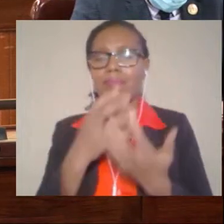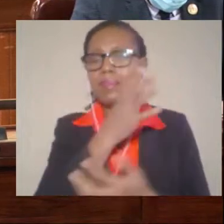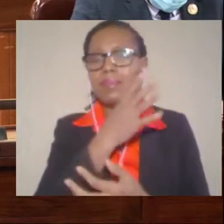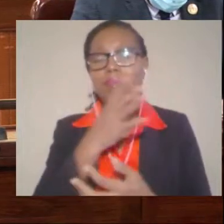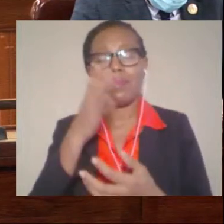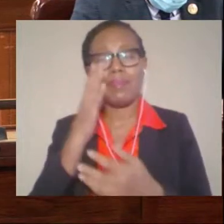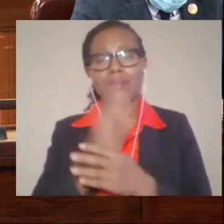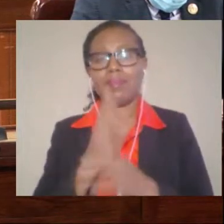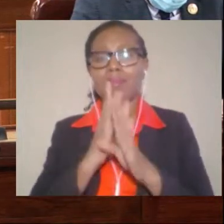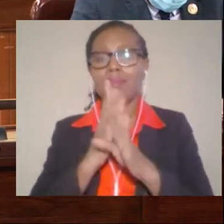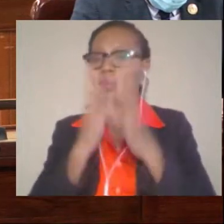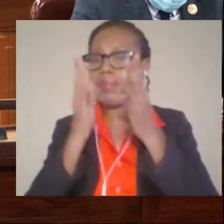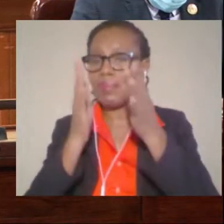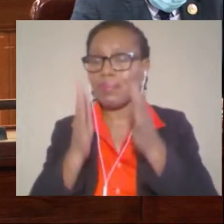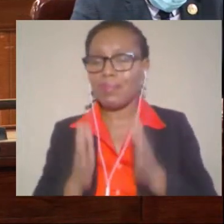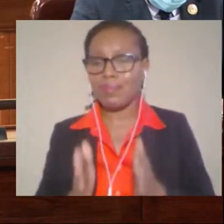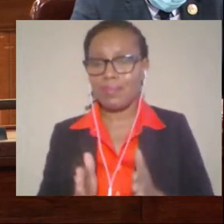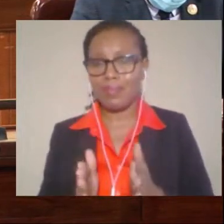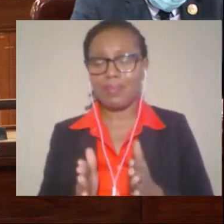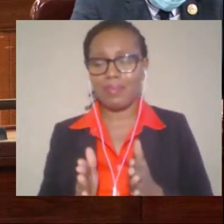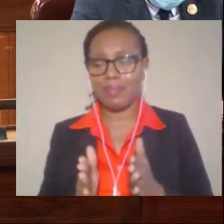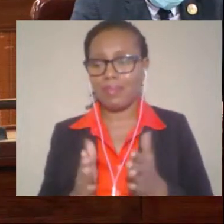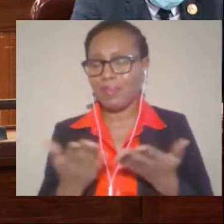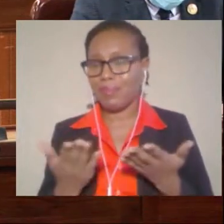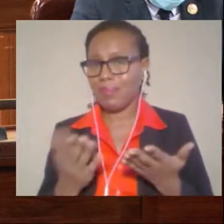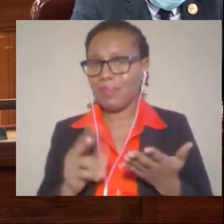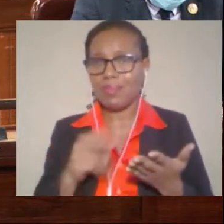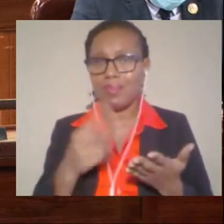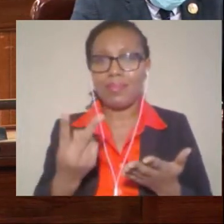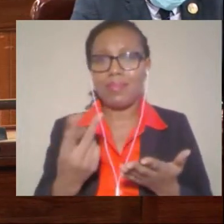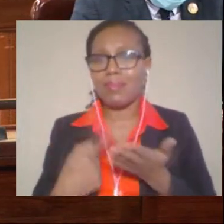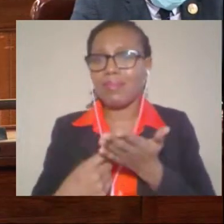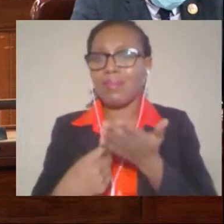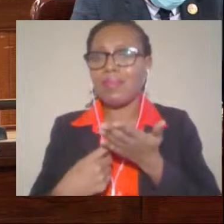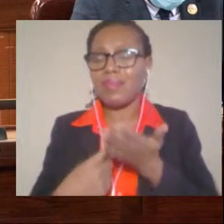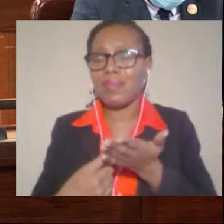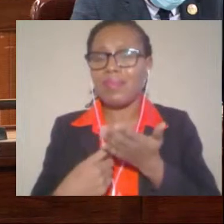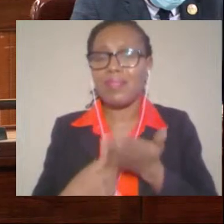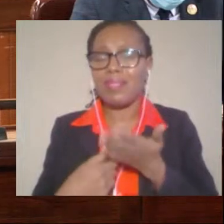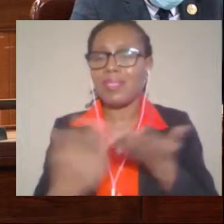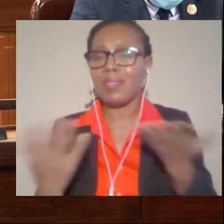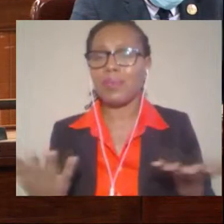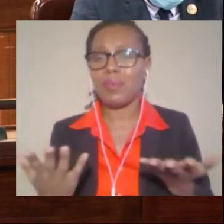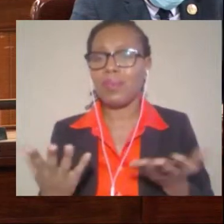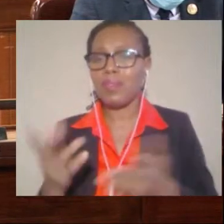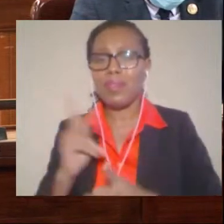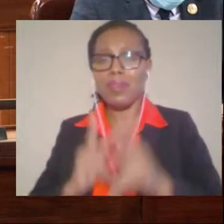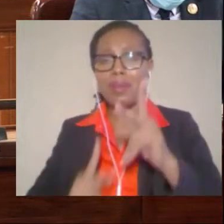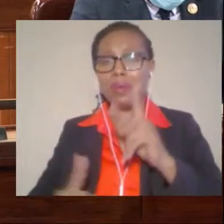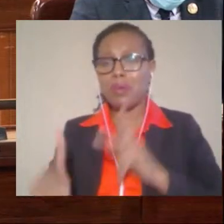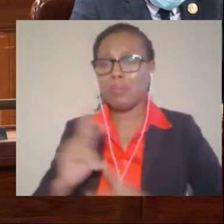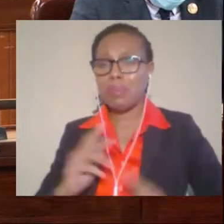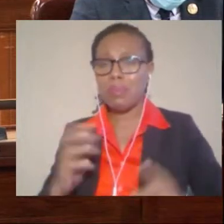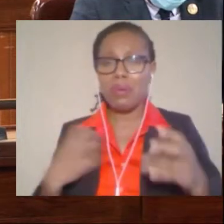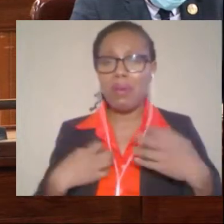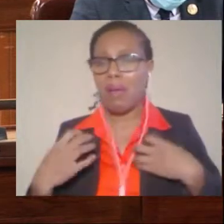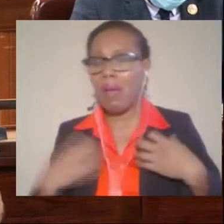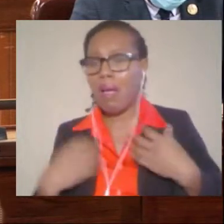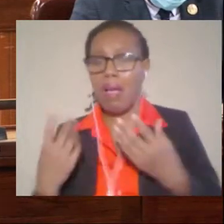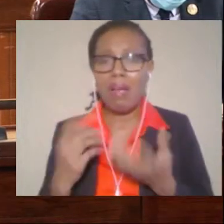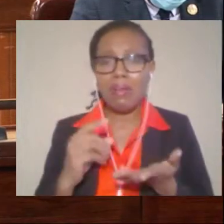instead, the debate in the public arena, traditional media,